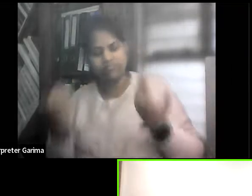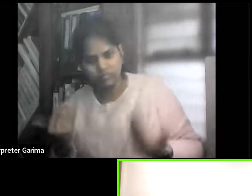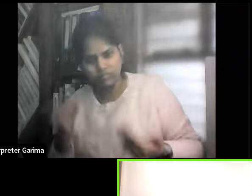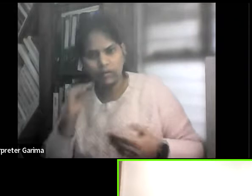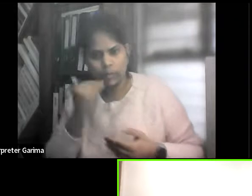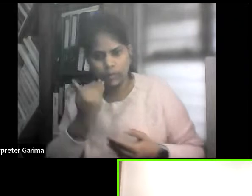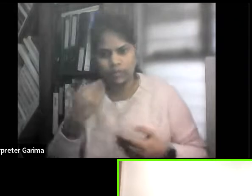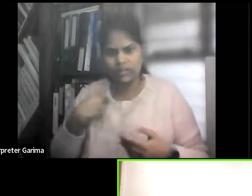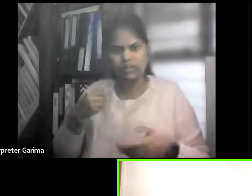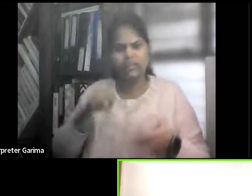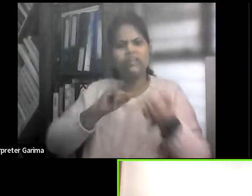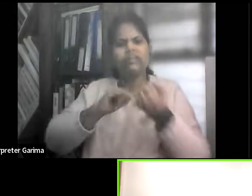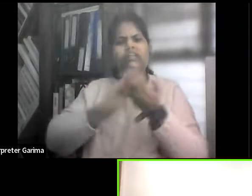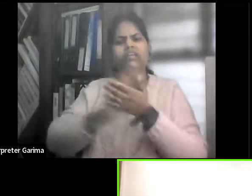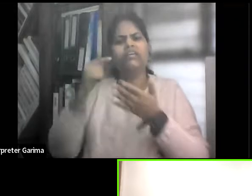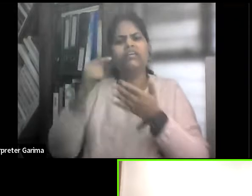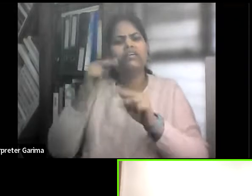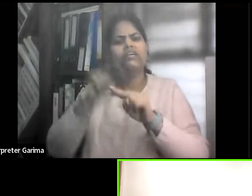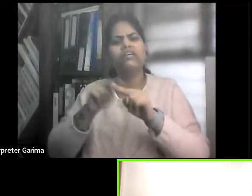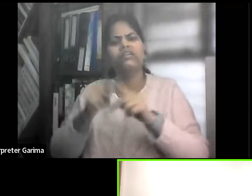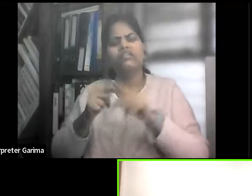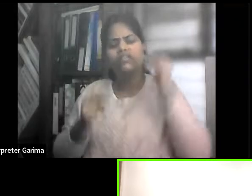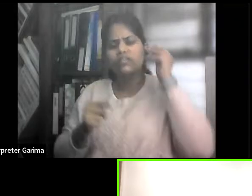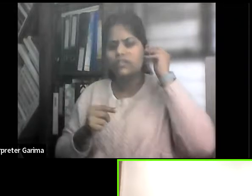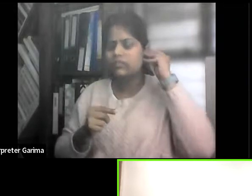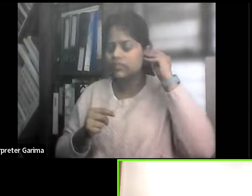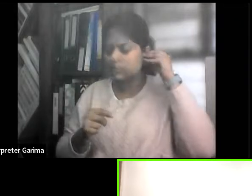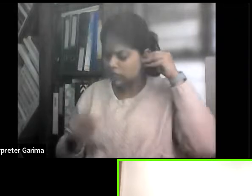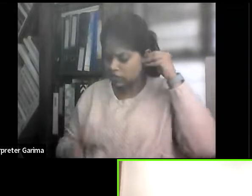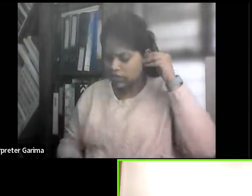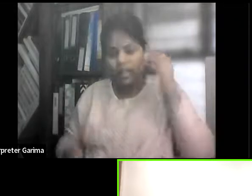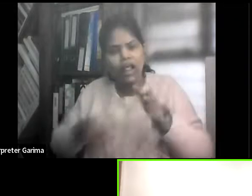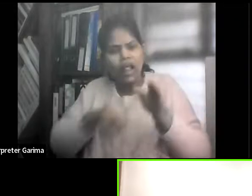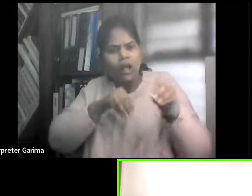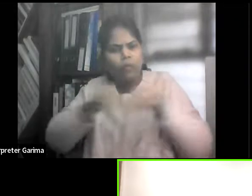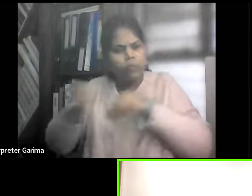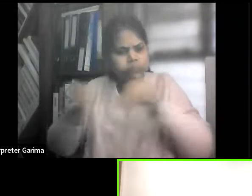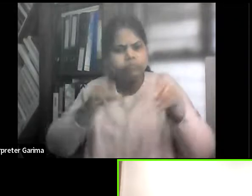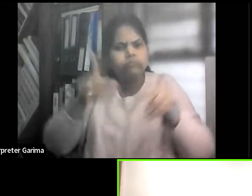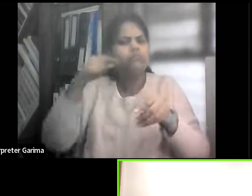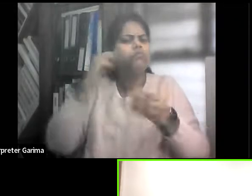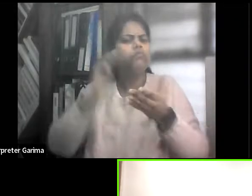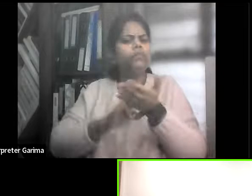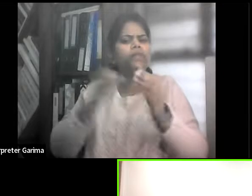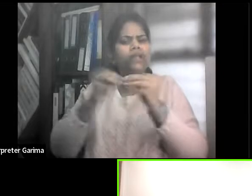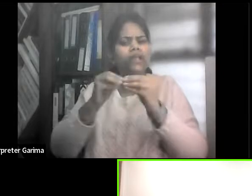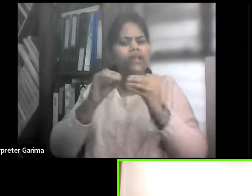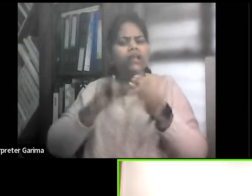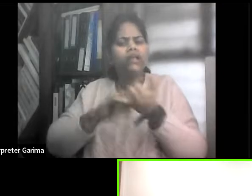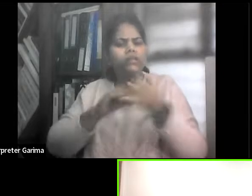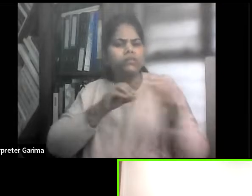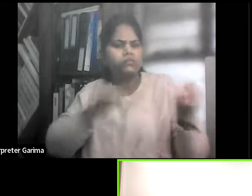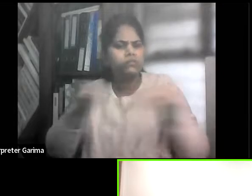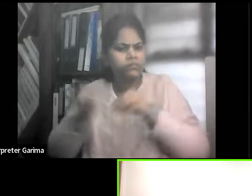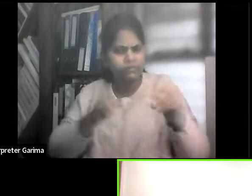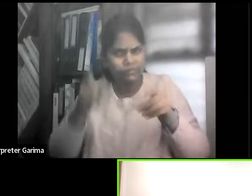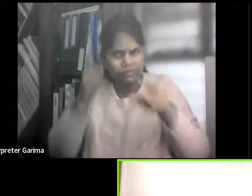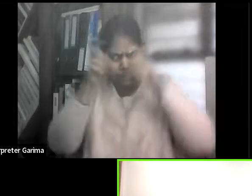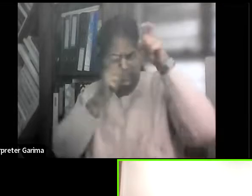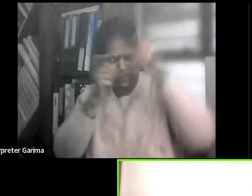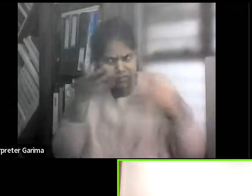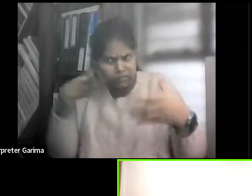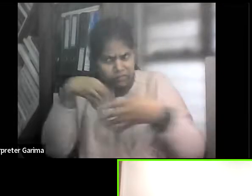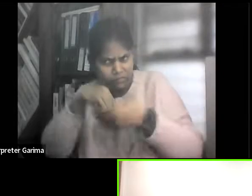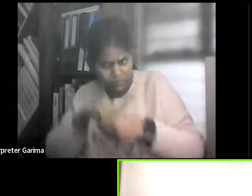a shift in focus from movement of the limbs to facial expressions, thus exploiting the potential of those body parts that fall within